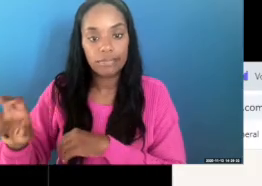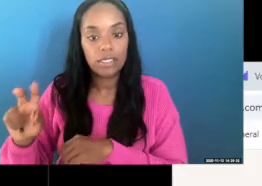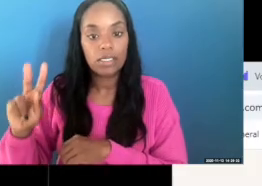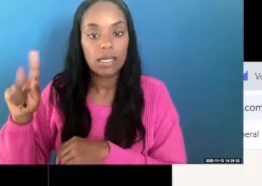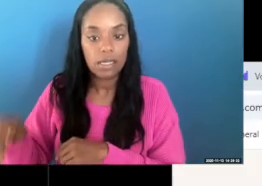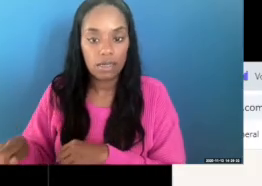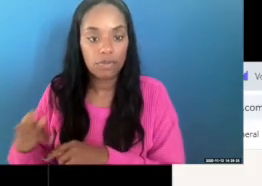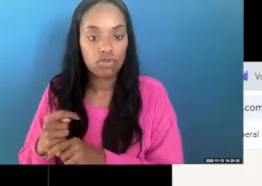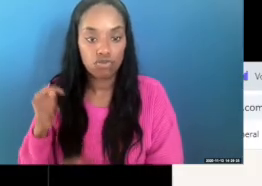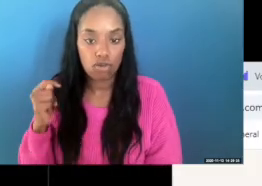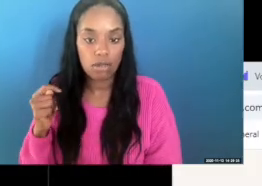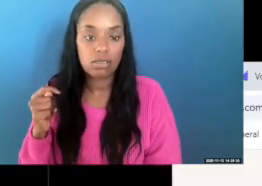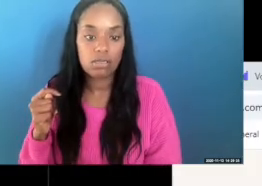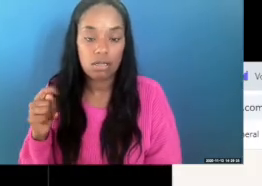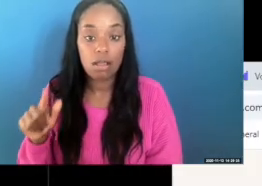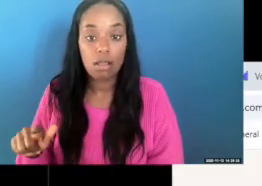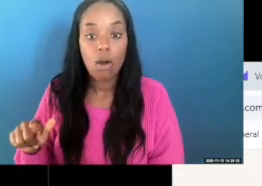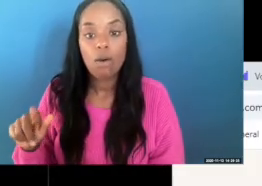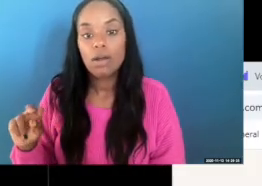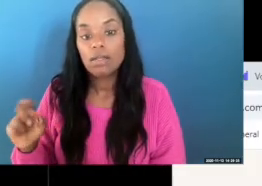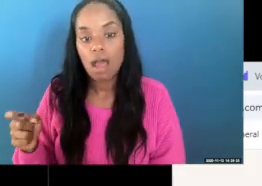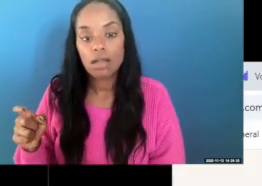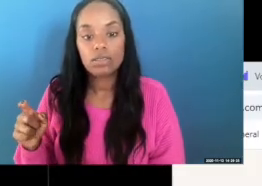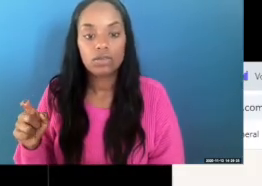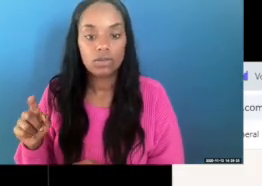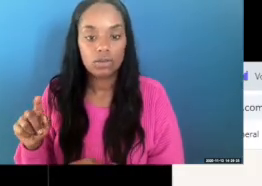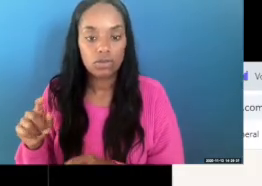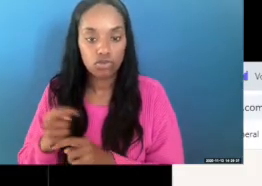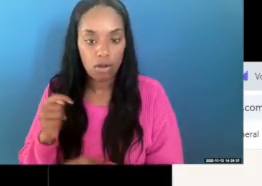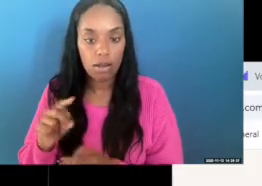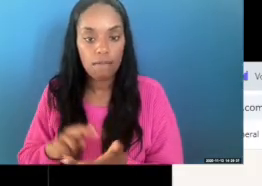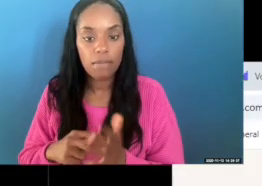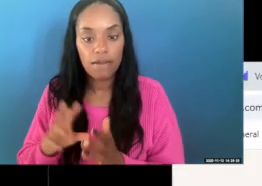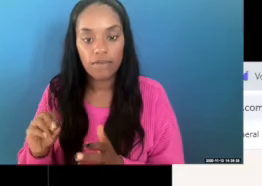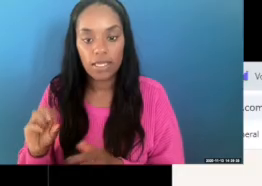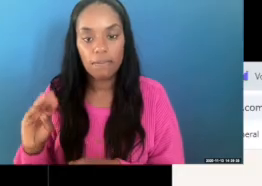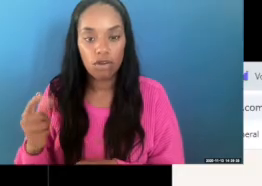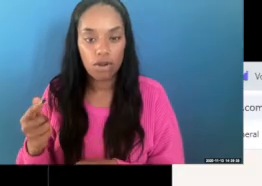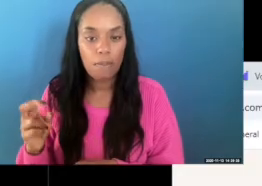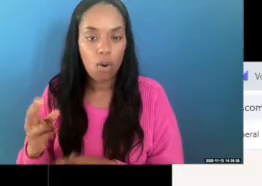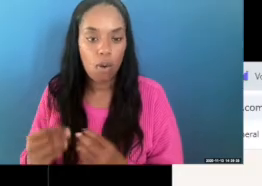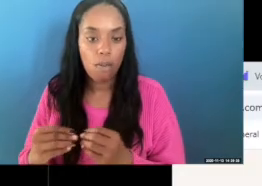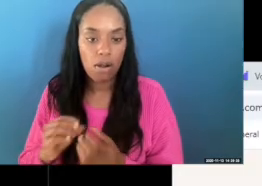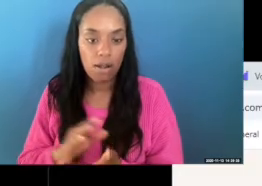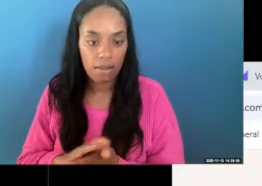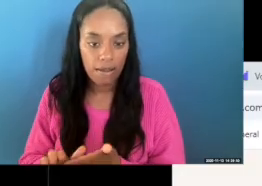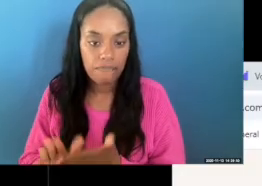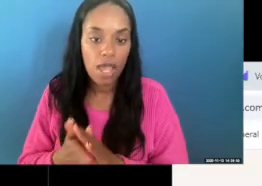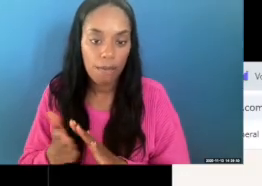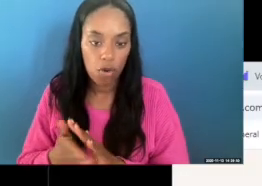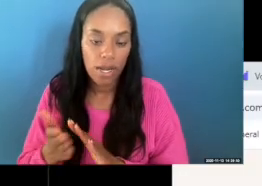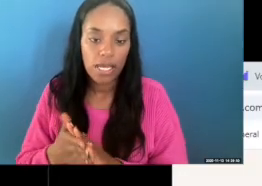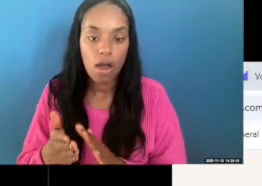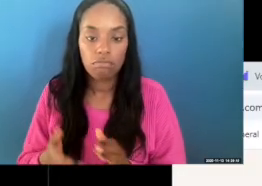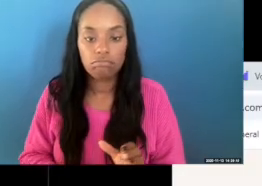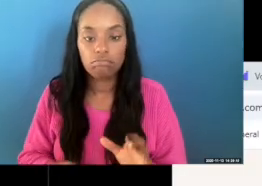appreciate you asking that. I think the industry would be comfortable with at least $20 million out of HVIP to go towards